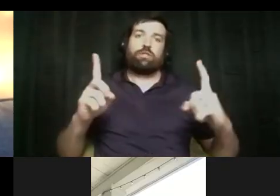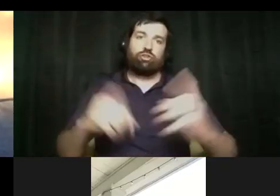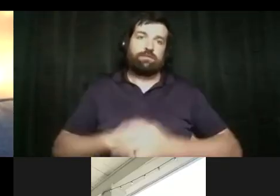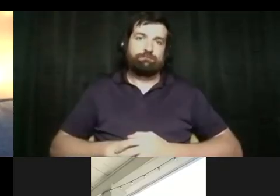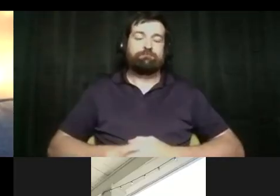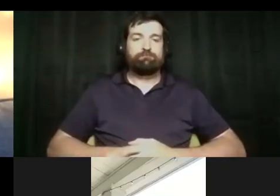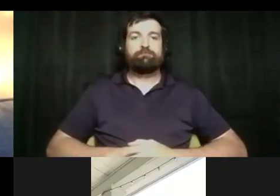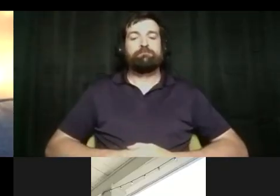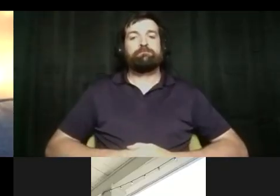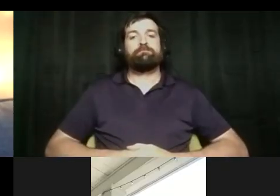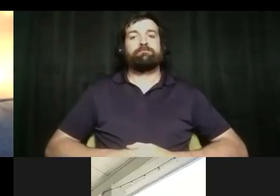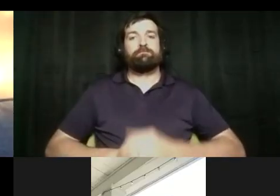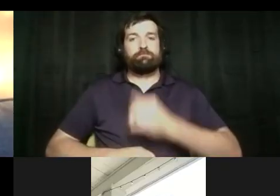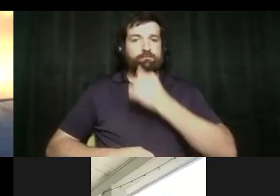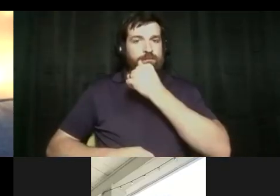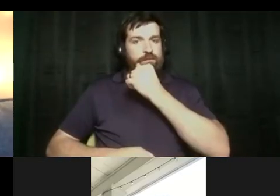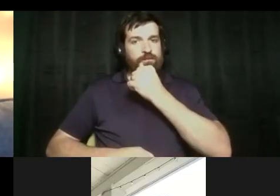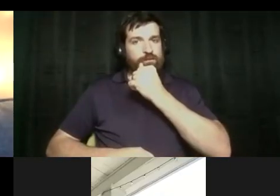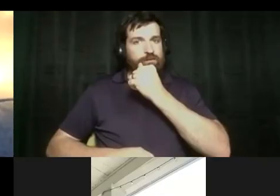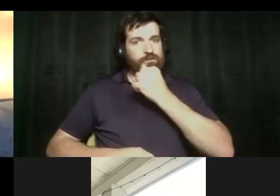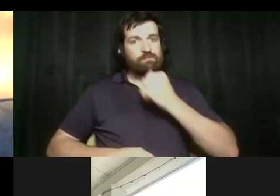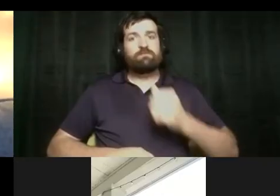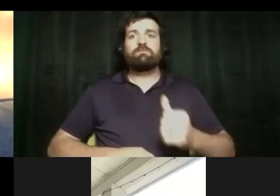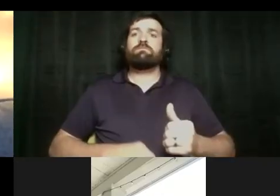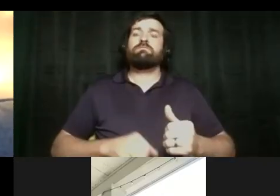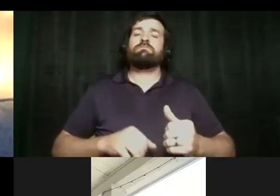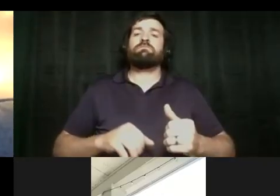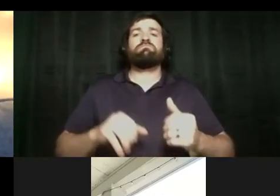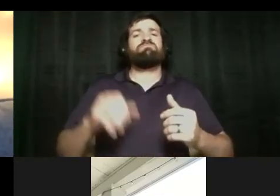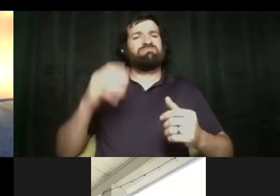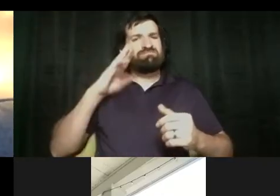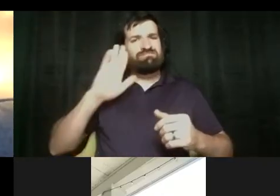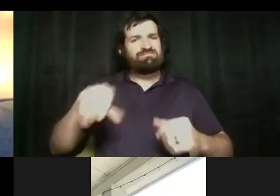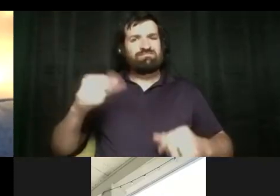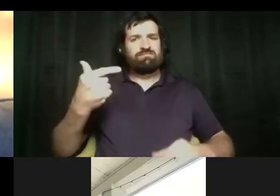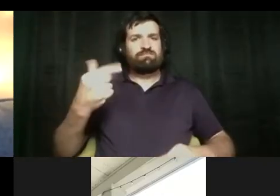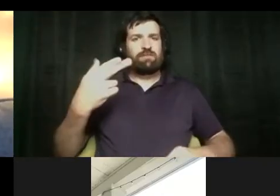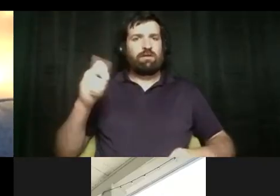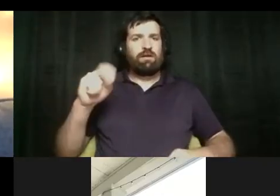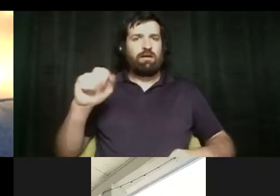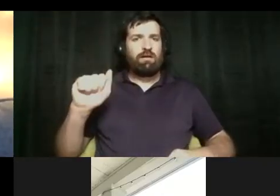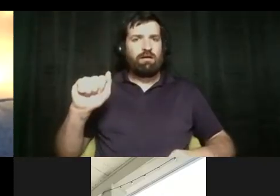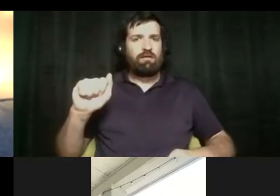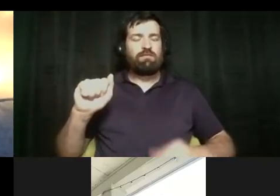So just like Amin said, in Ghana, we've had a lot of,